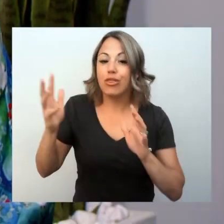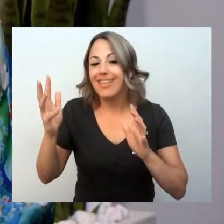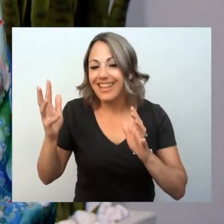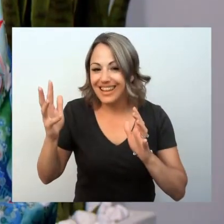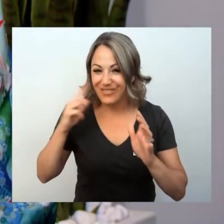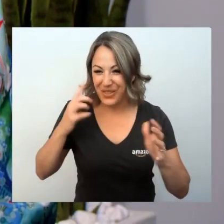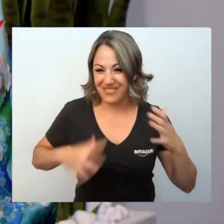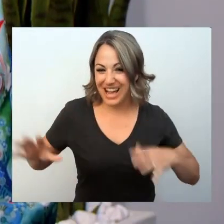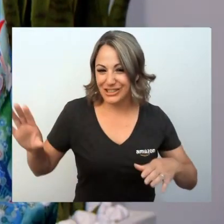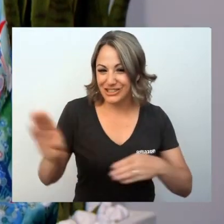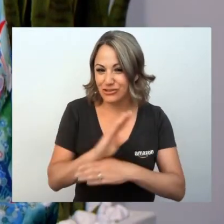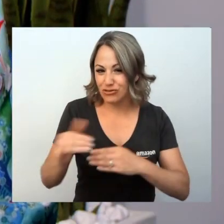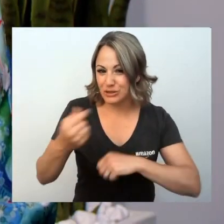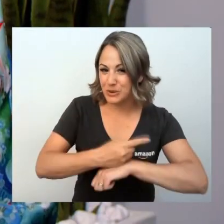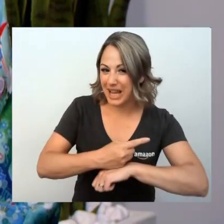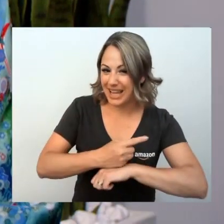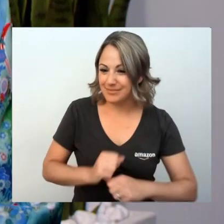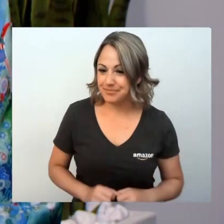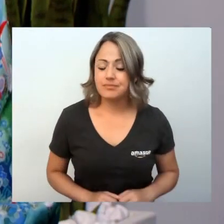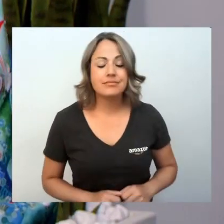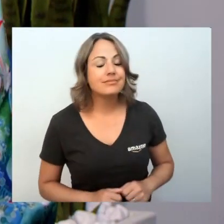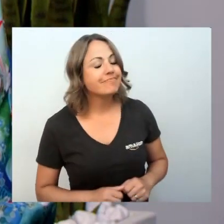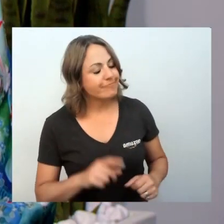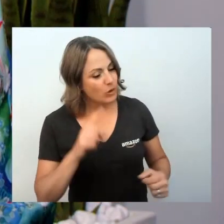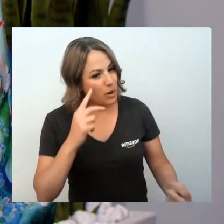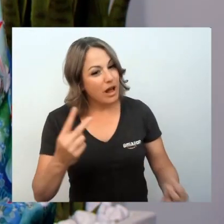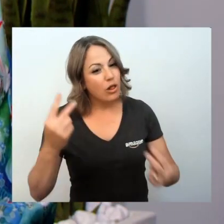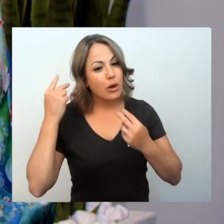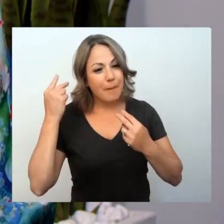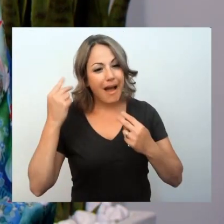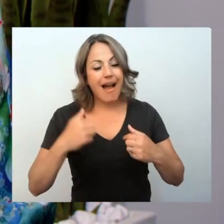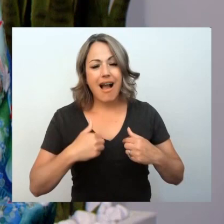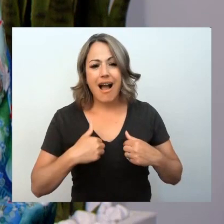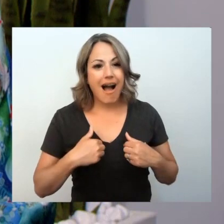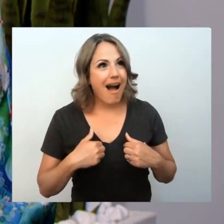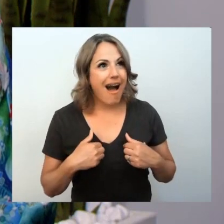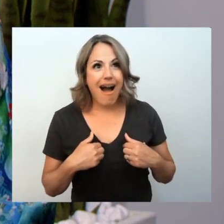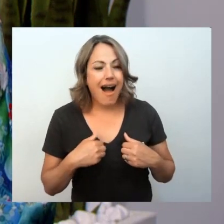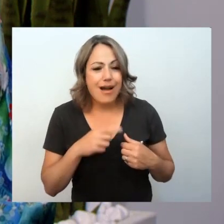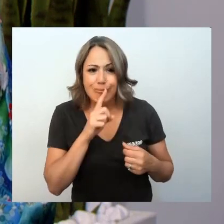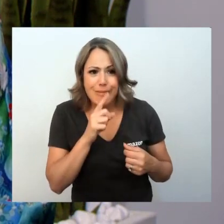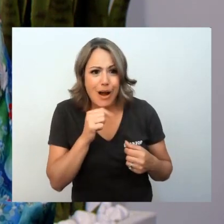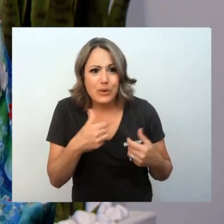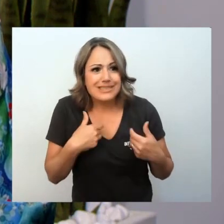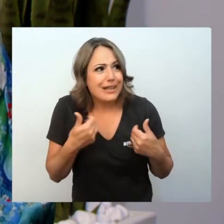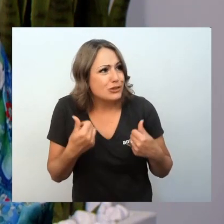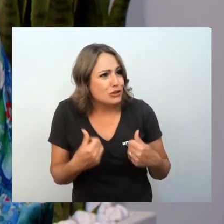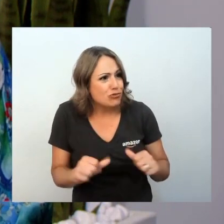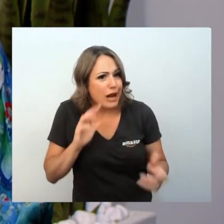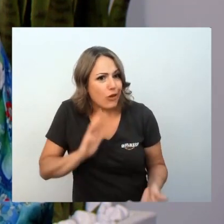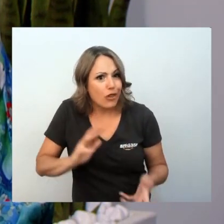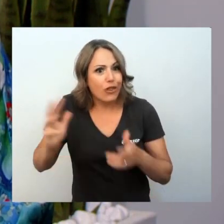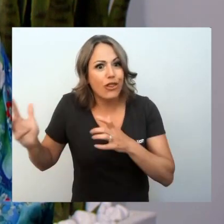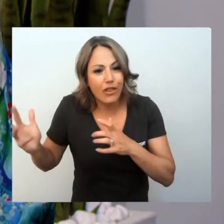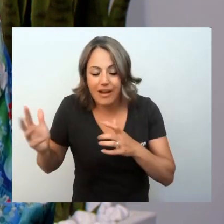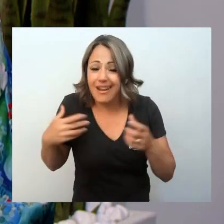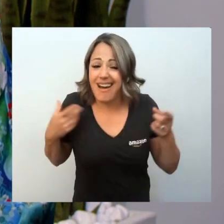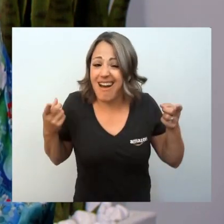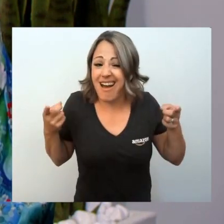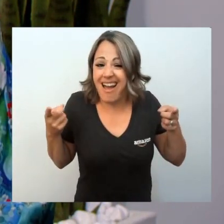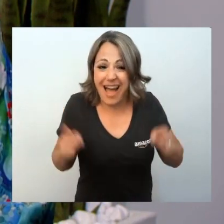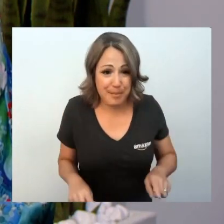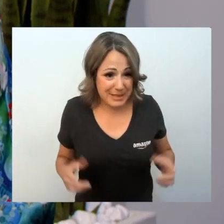Well, when I look back, I wasn't trying to be disruptive. I just was. And I